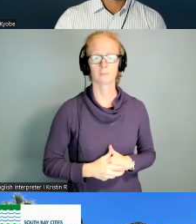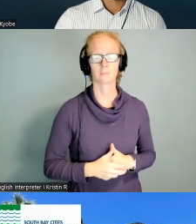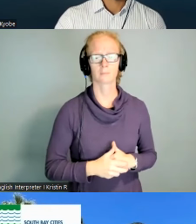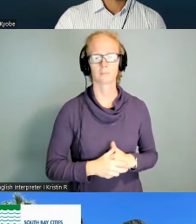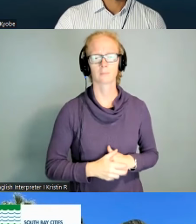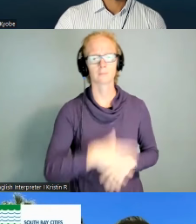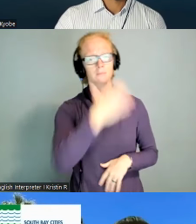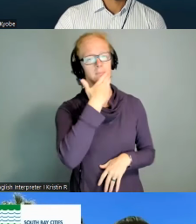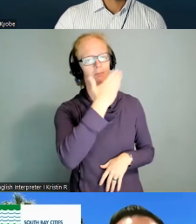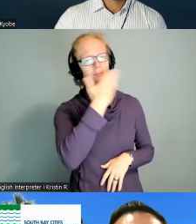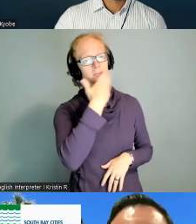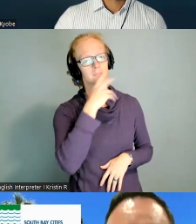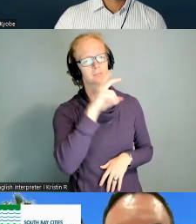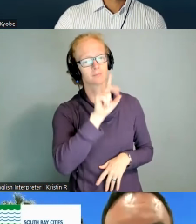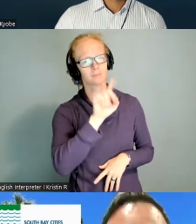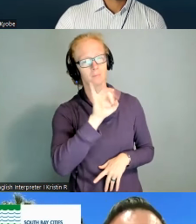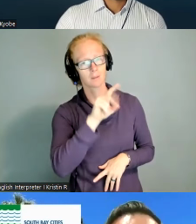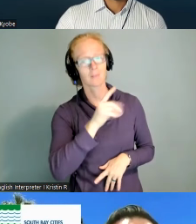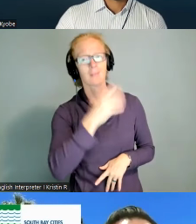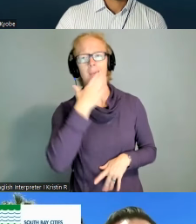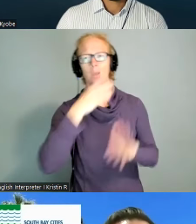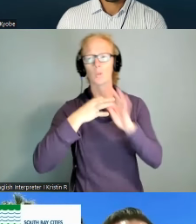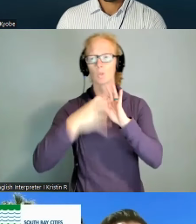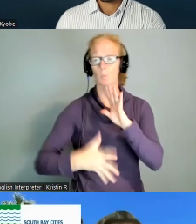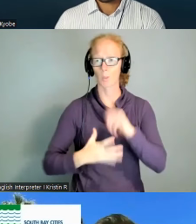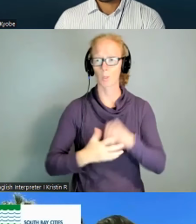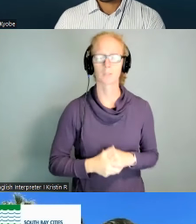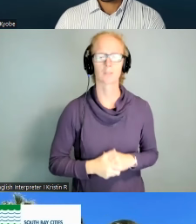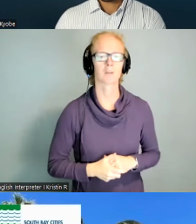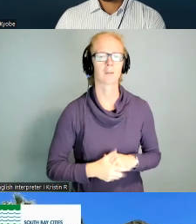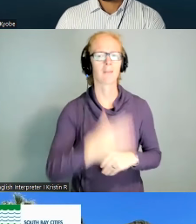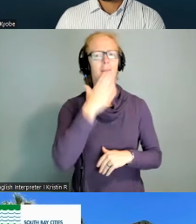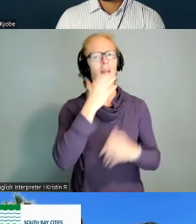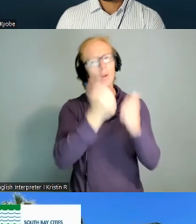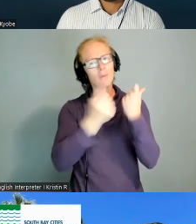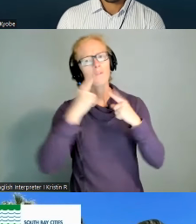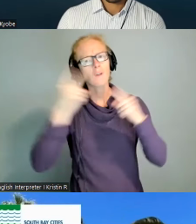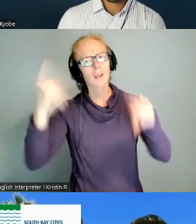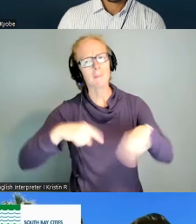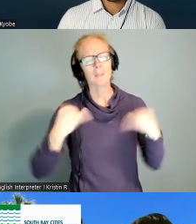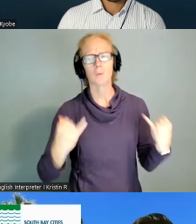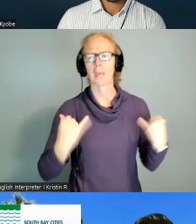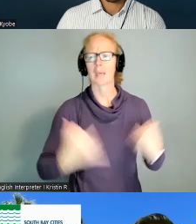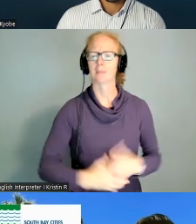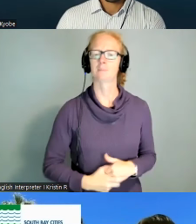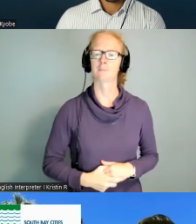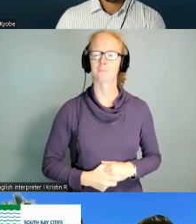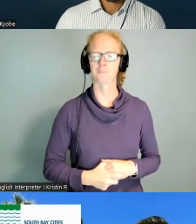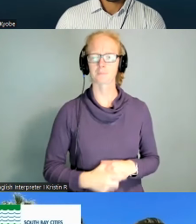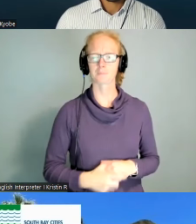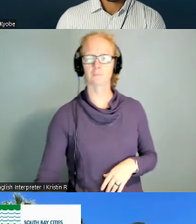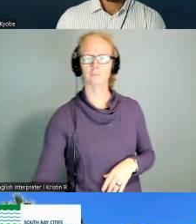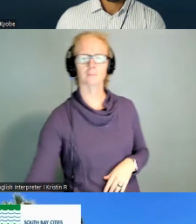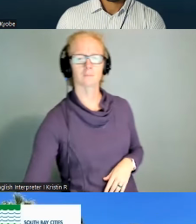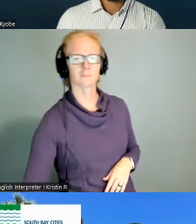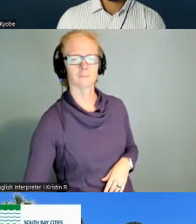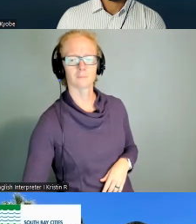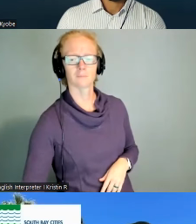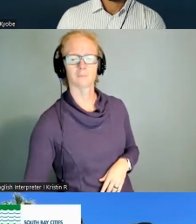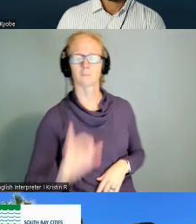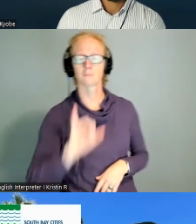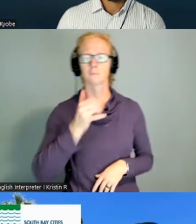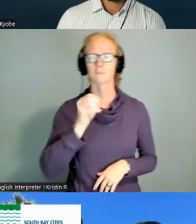Thank you, David. Thank you to our interpreters, and also thank you to everybody for being with us today. I'm